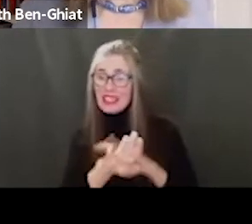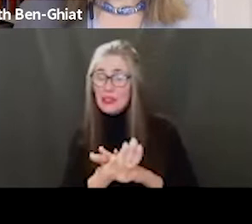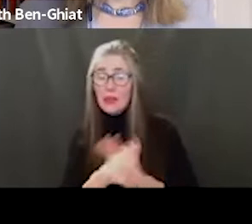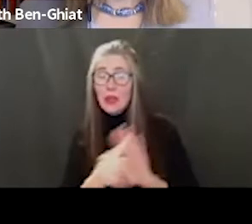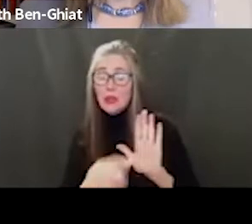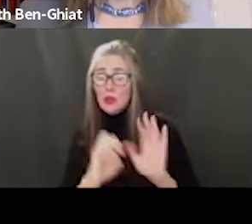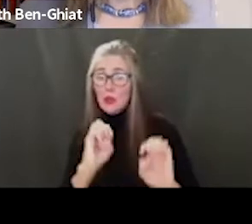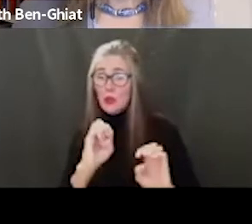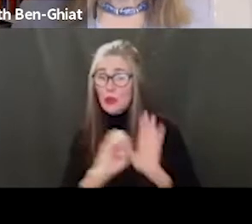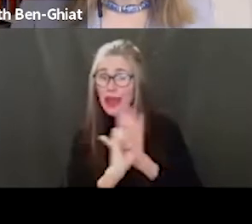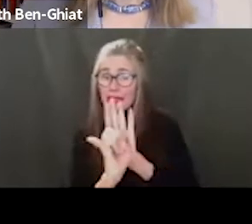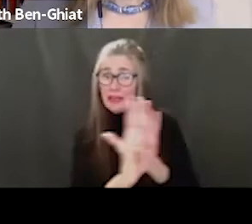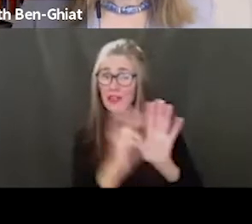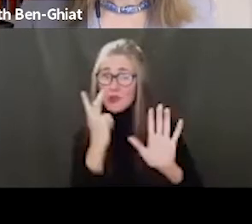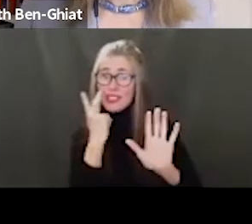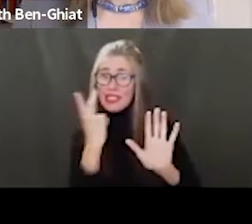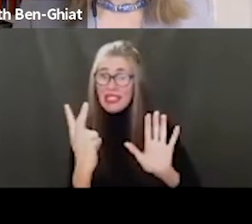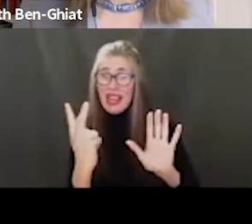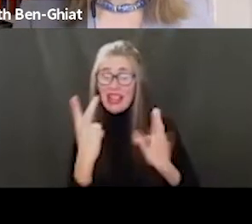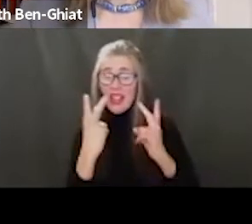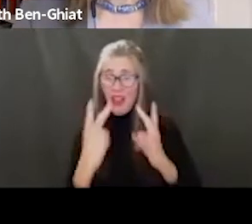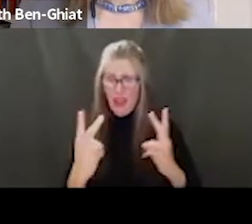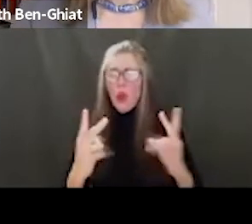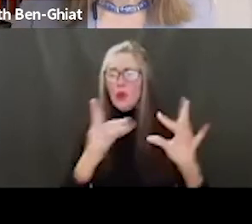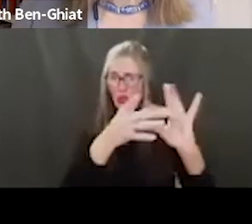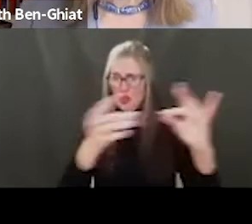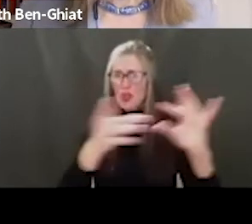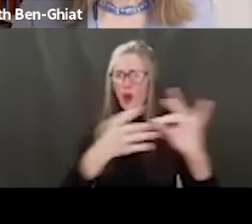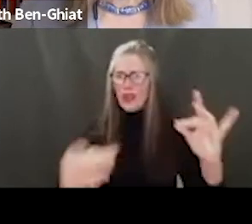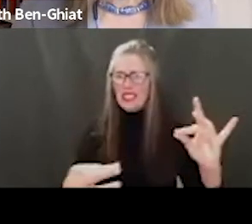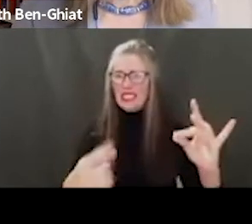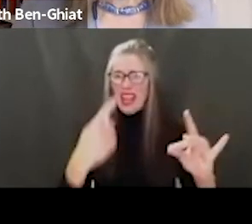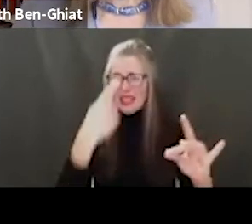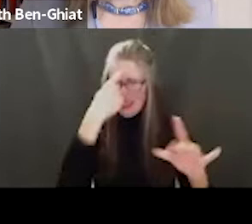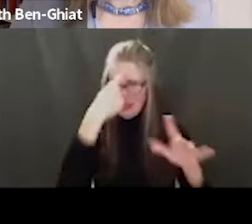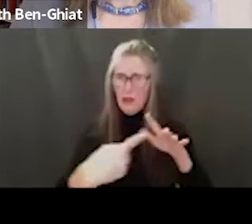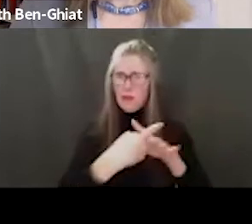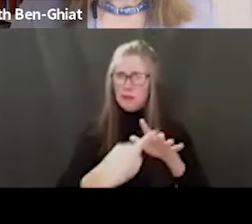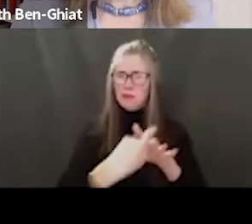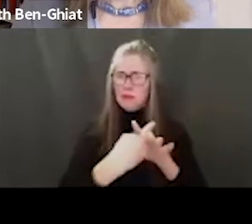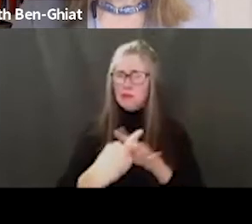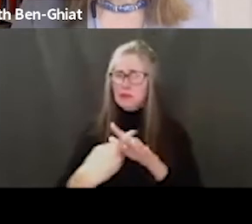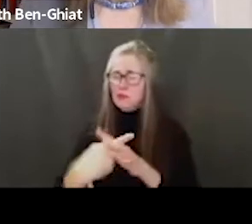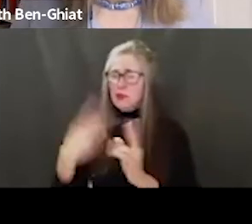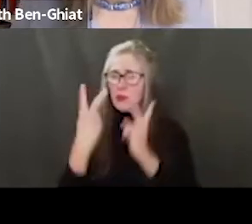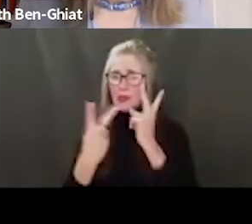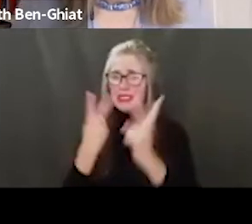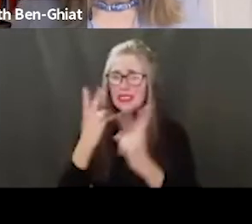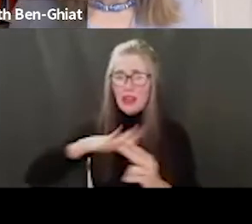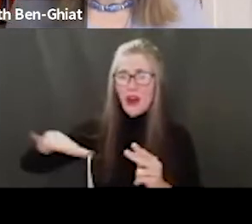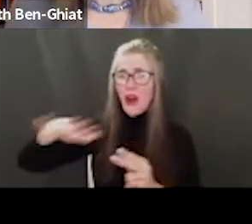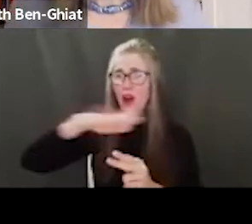the street as you drove by. So these slogans were kind of dispersed throughout the public sphere.